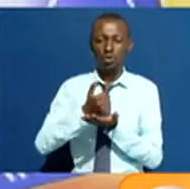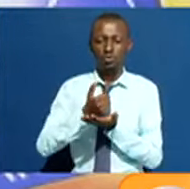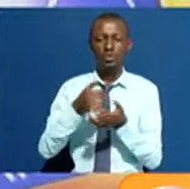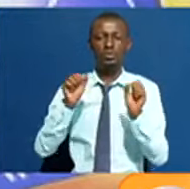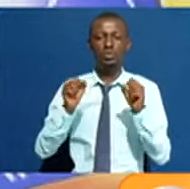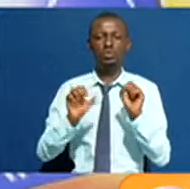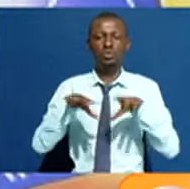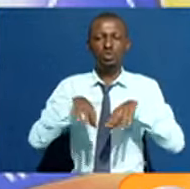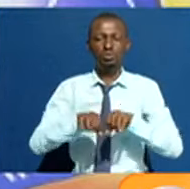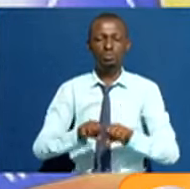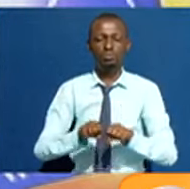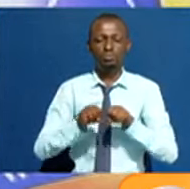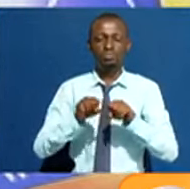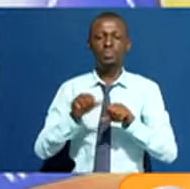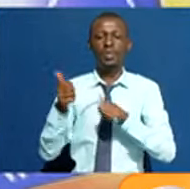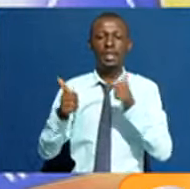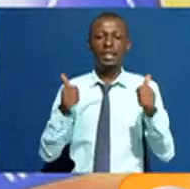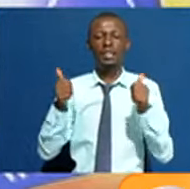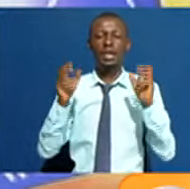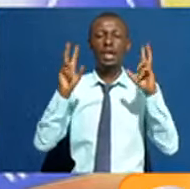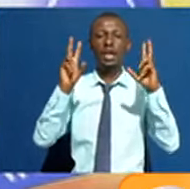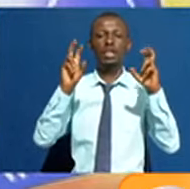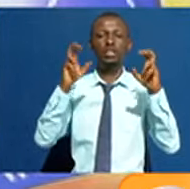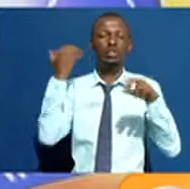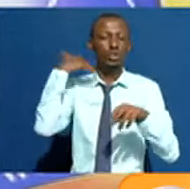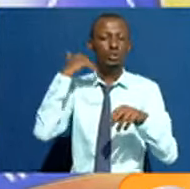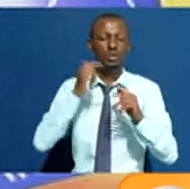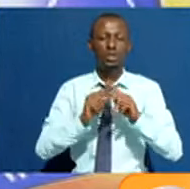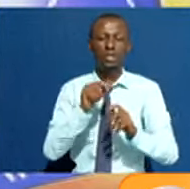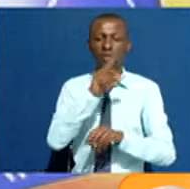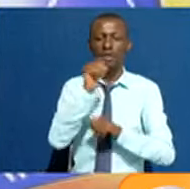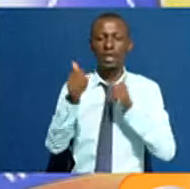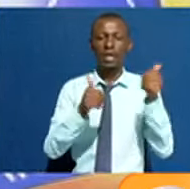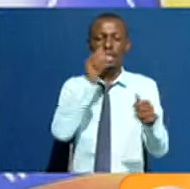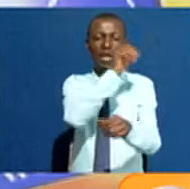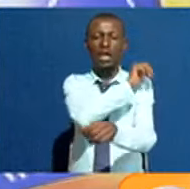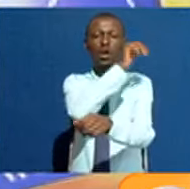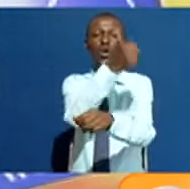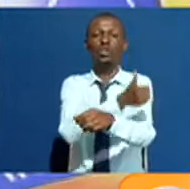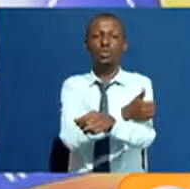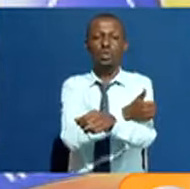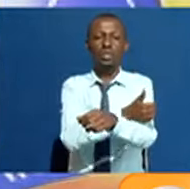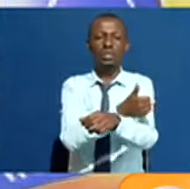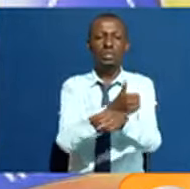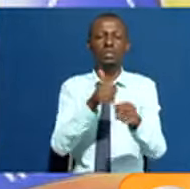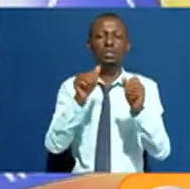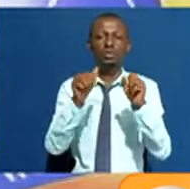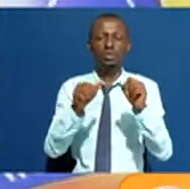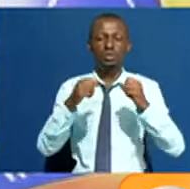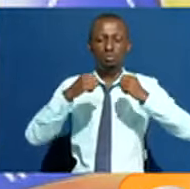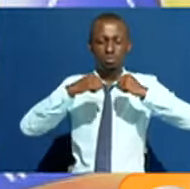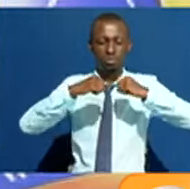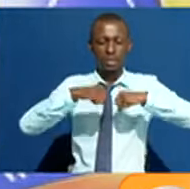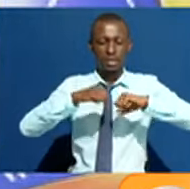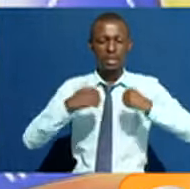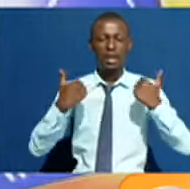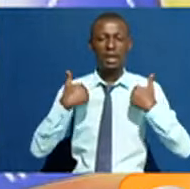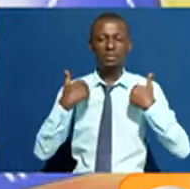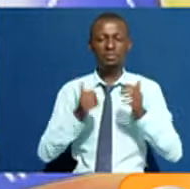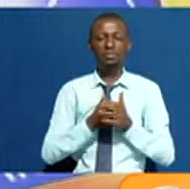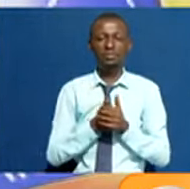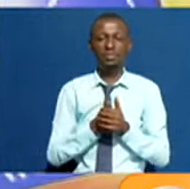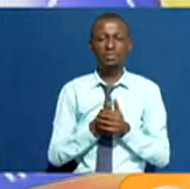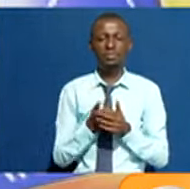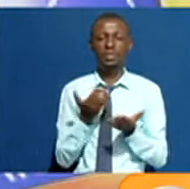over any other criminal matter that may have been started by another authority, provided there is consent. One